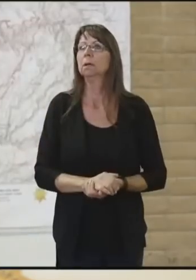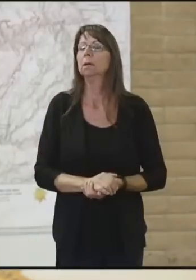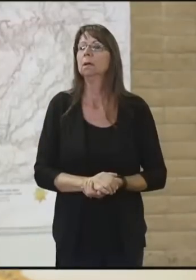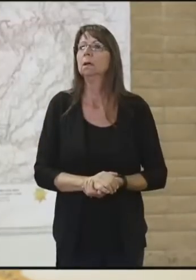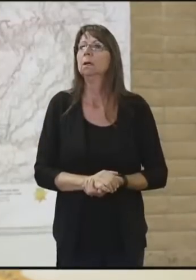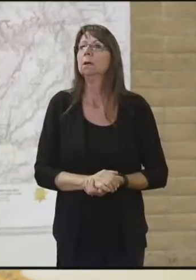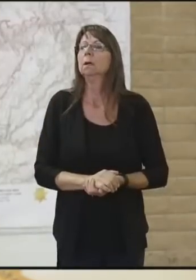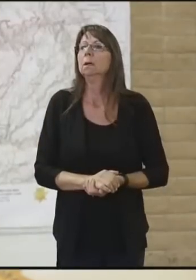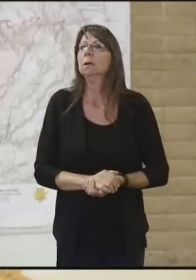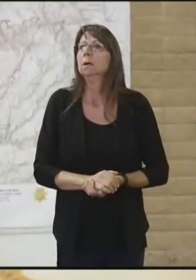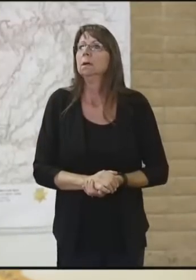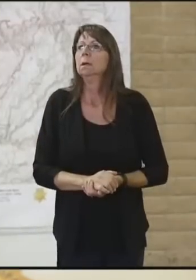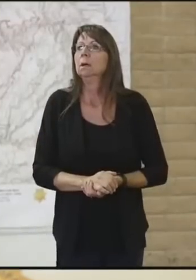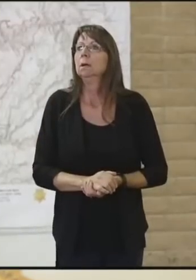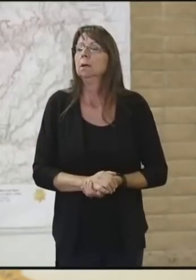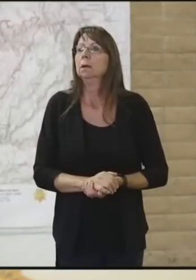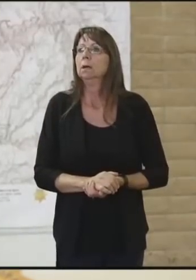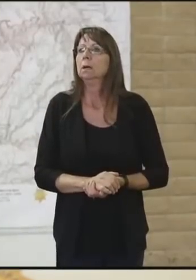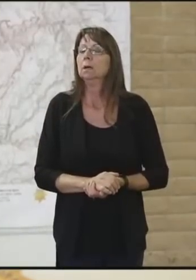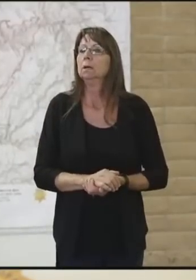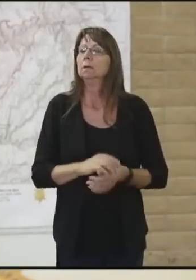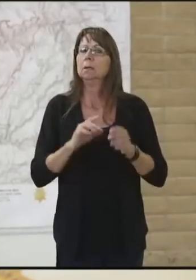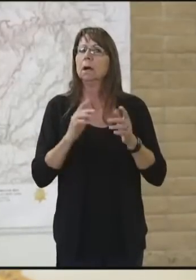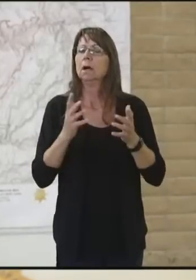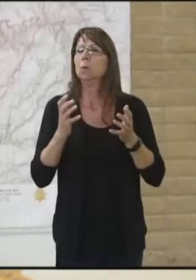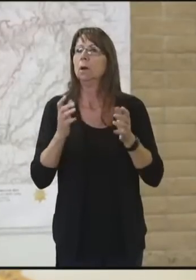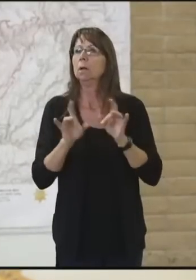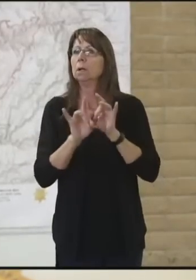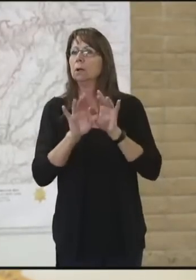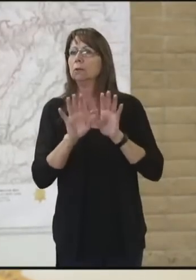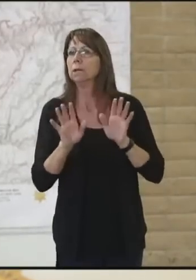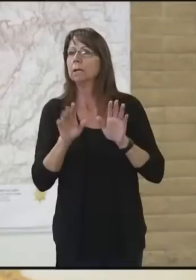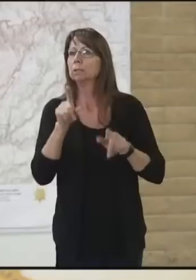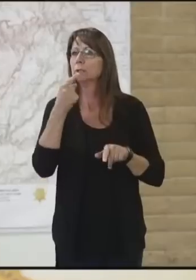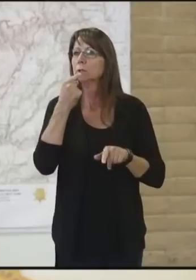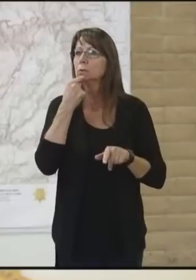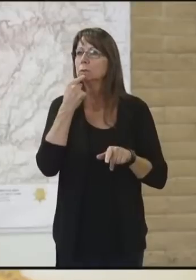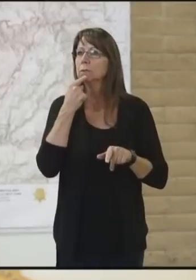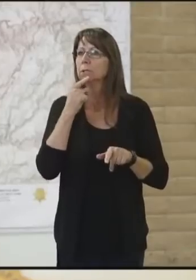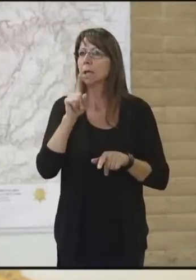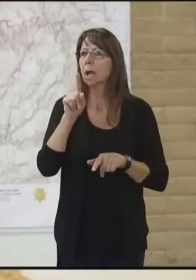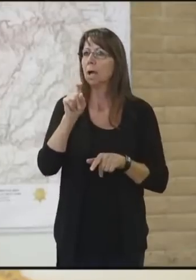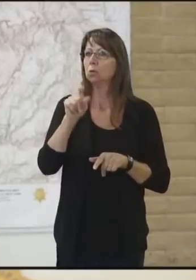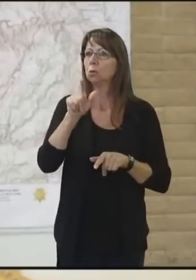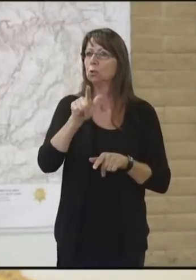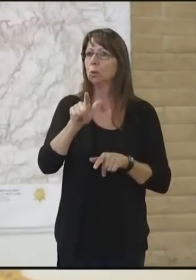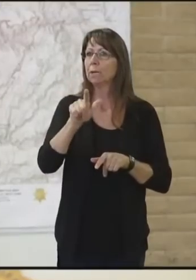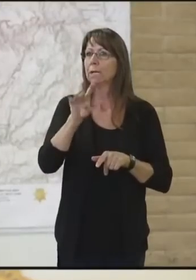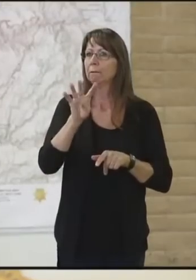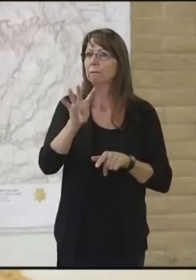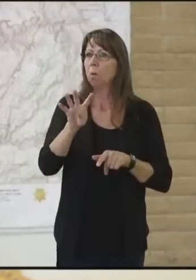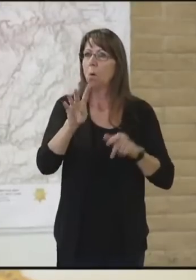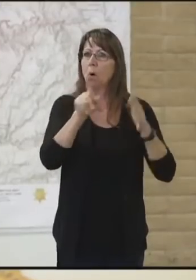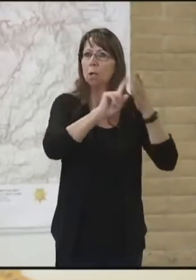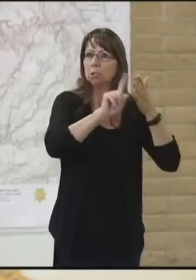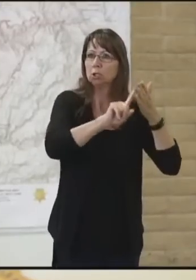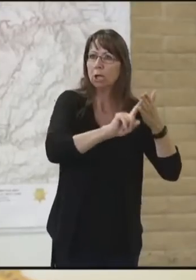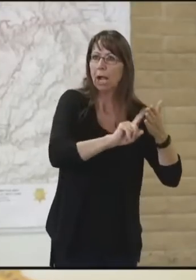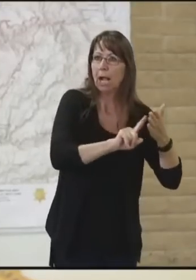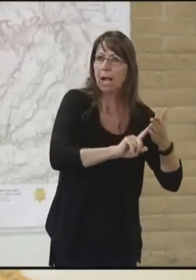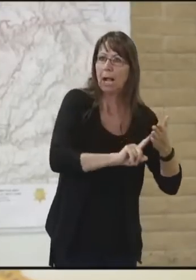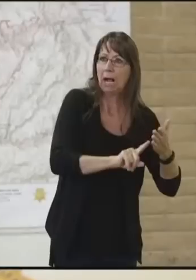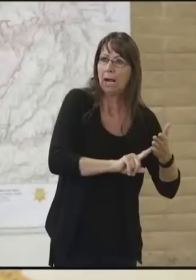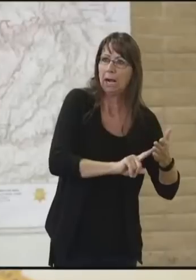A quick question, just probably clarification. You said 124 welfare checks? Yes, 98 of